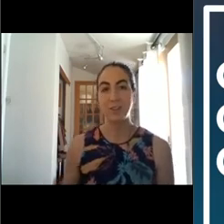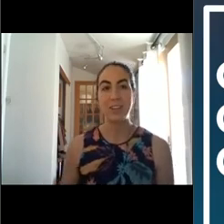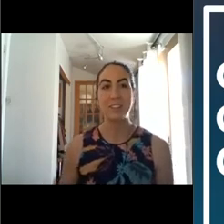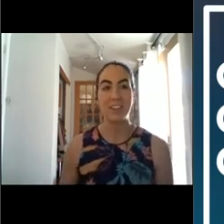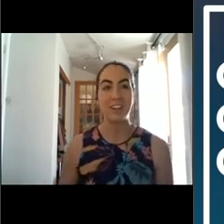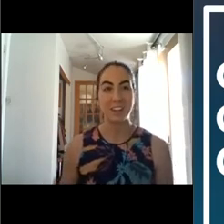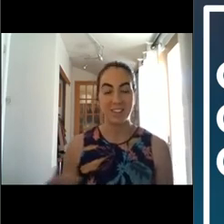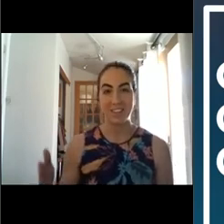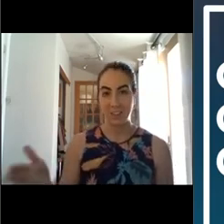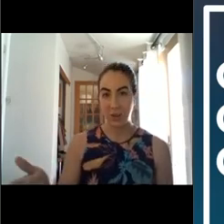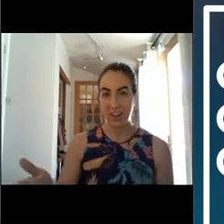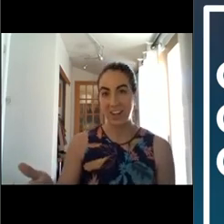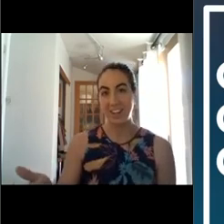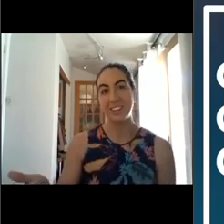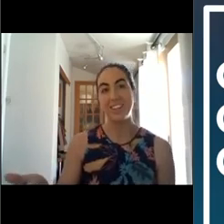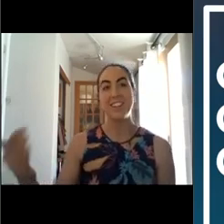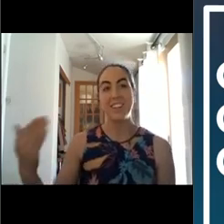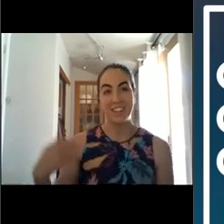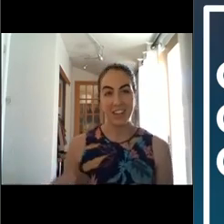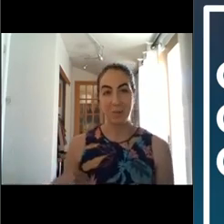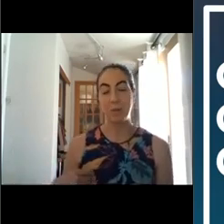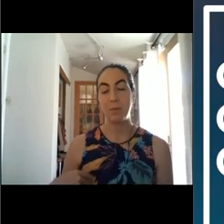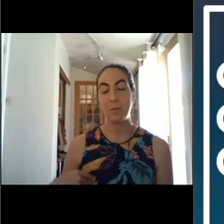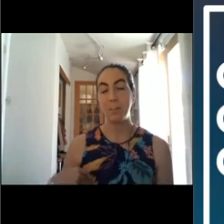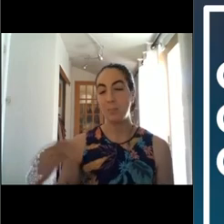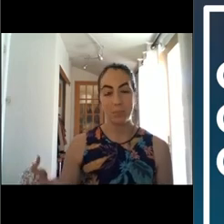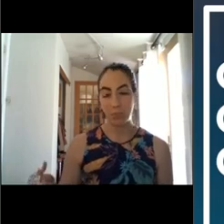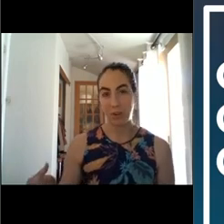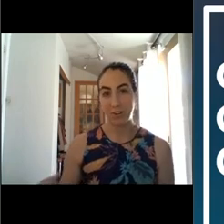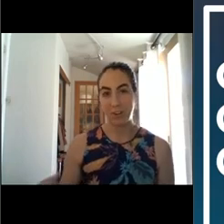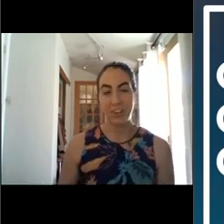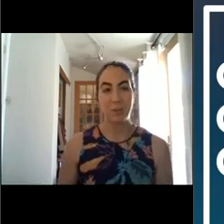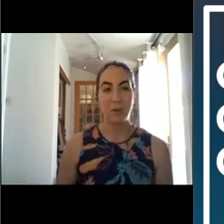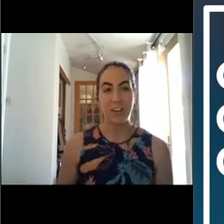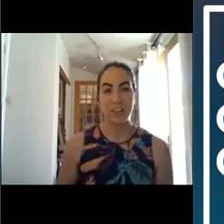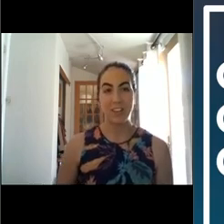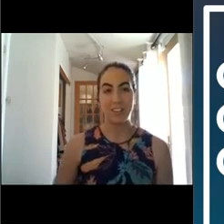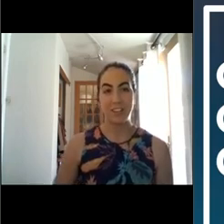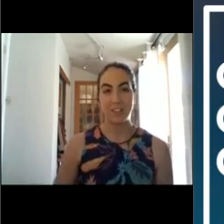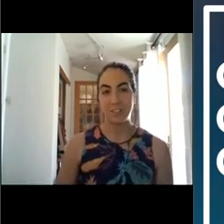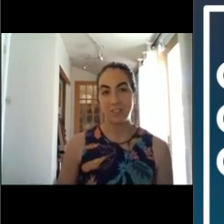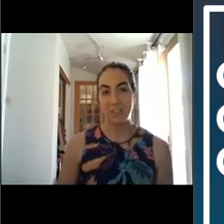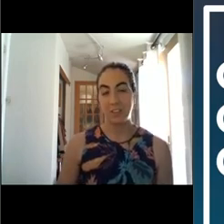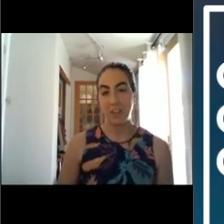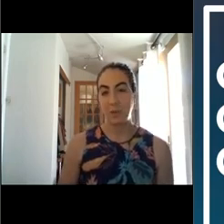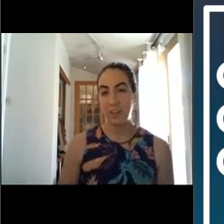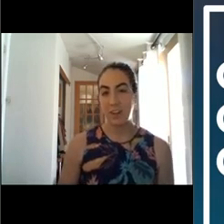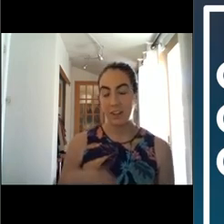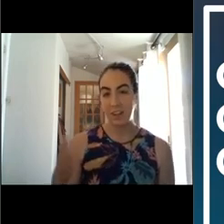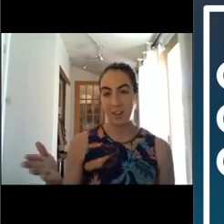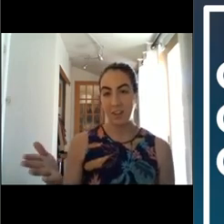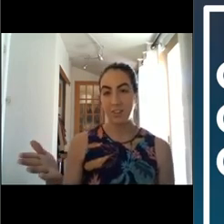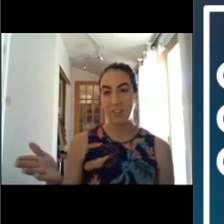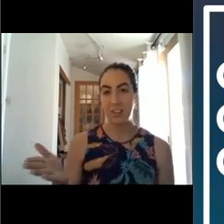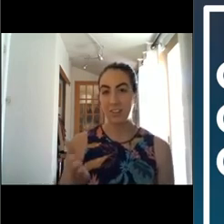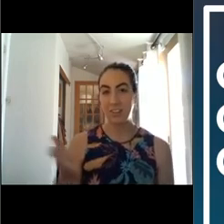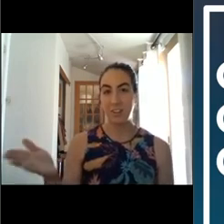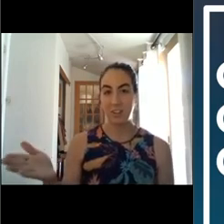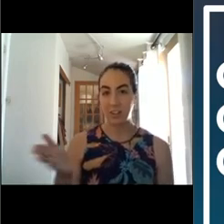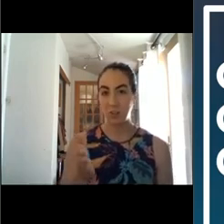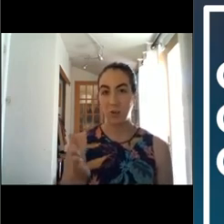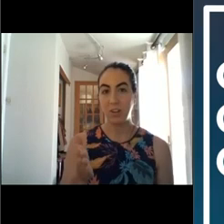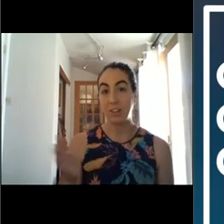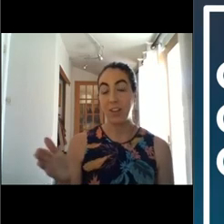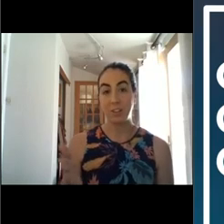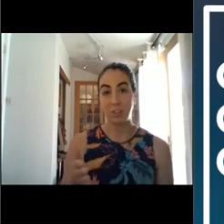okay, I'm waiting for a reason. I can see that they went in and they came out. mean, even before, before that, I think that, I mean, I understand